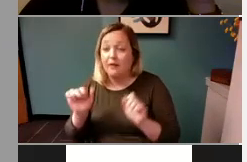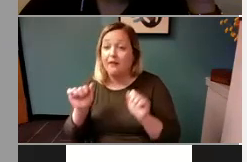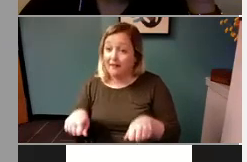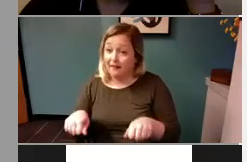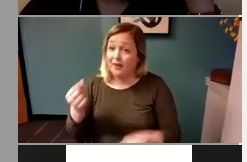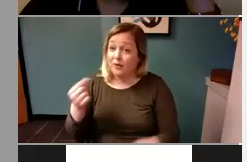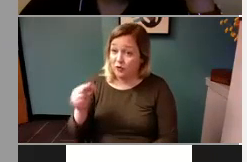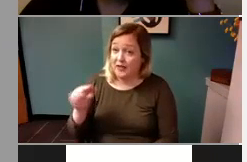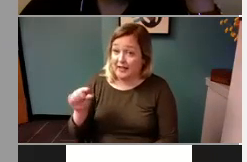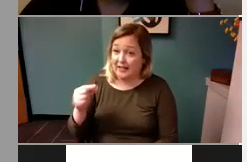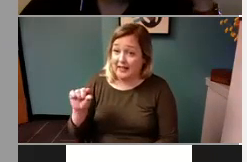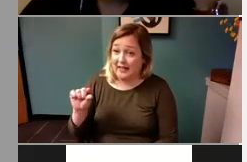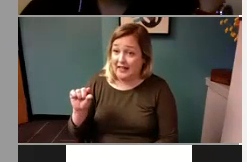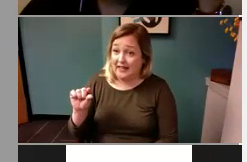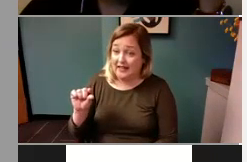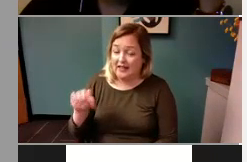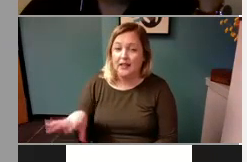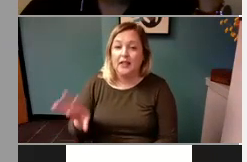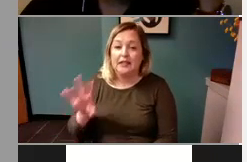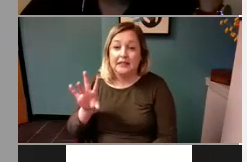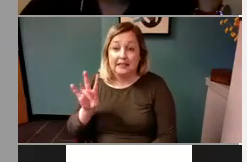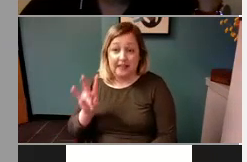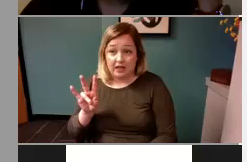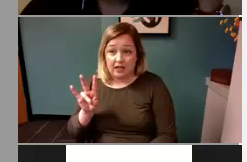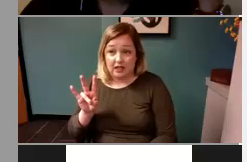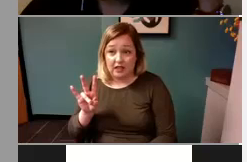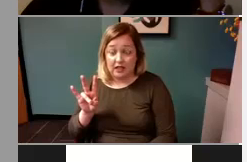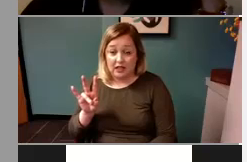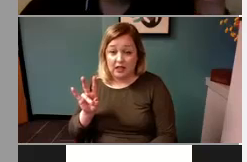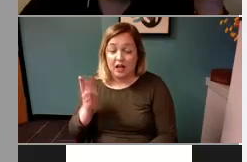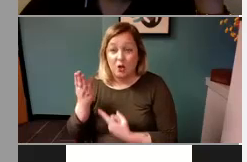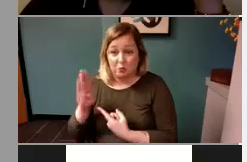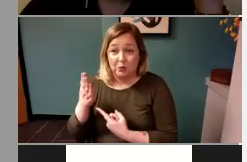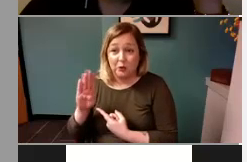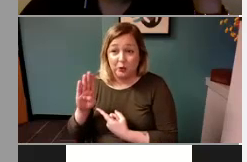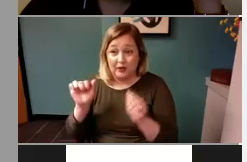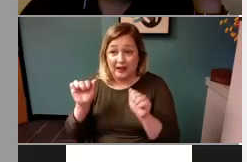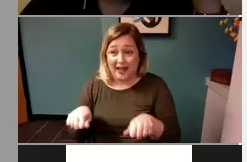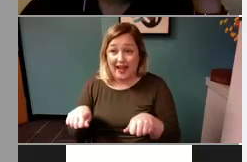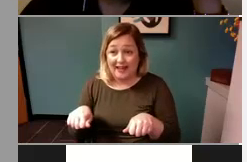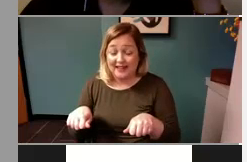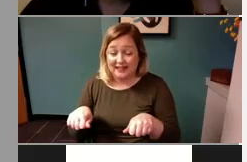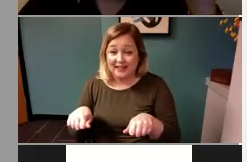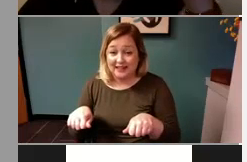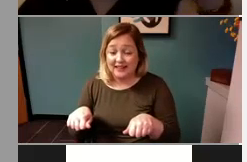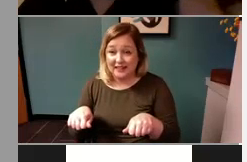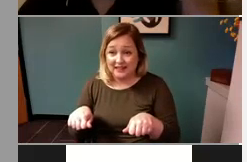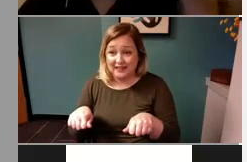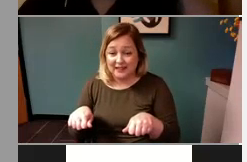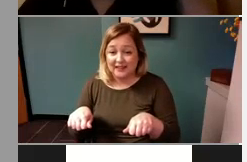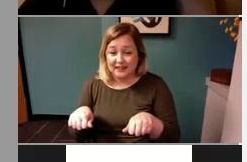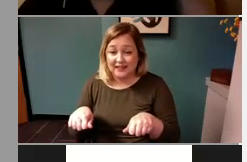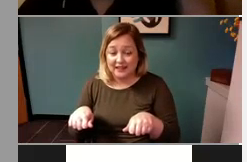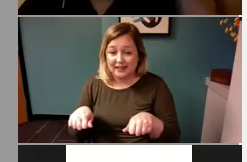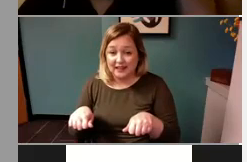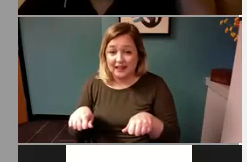We can color 7 with blue again because 9 is now green. So we can color 7 with blue, and